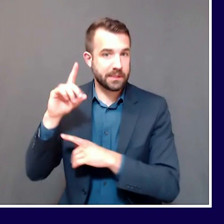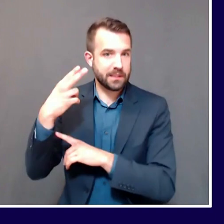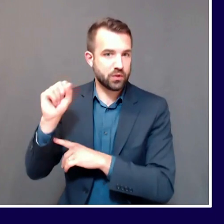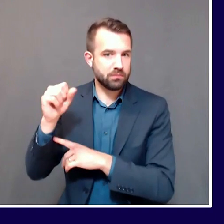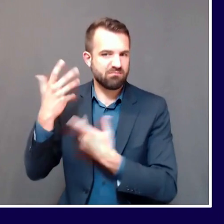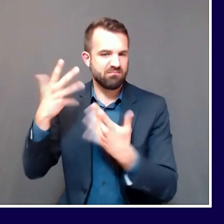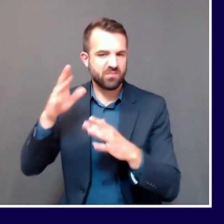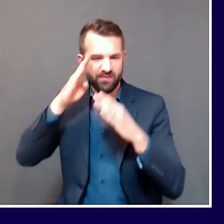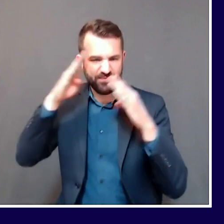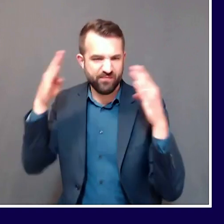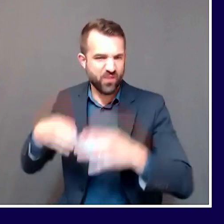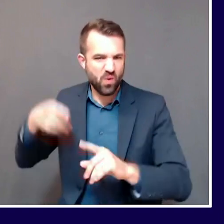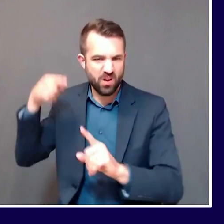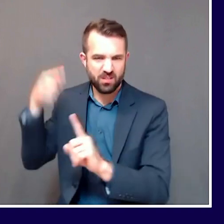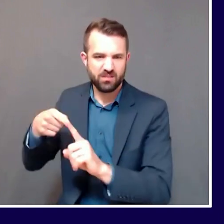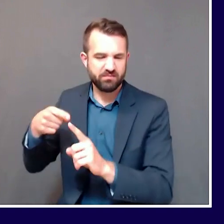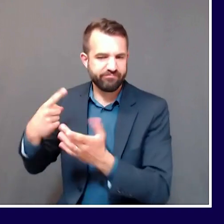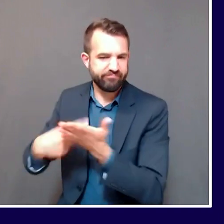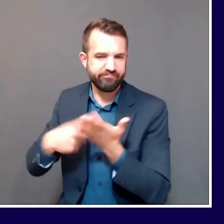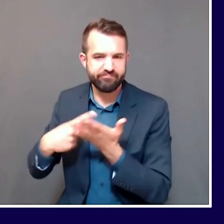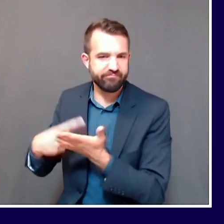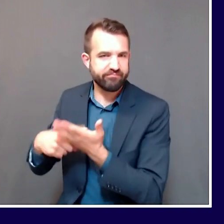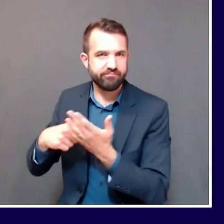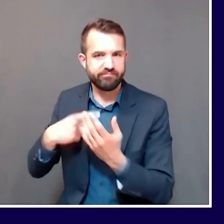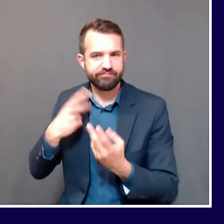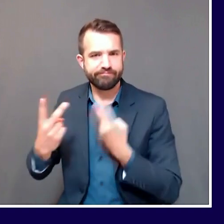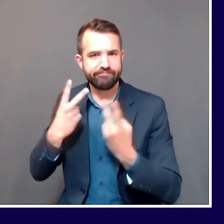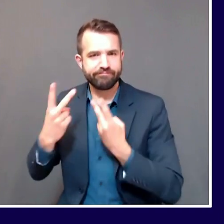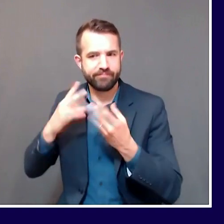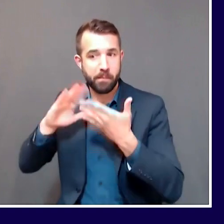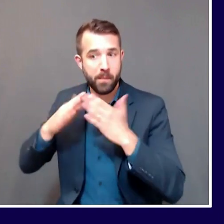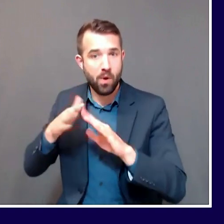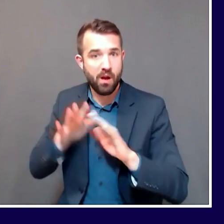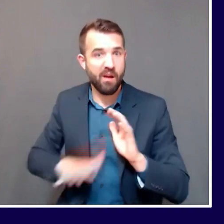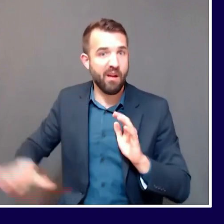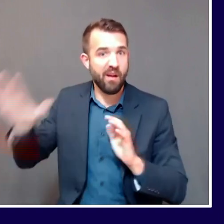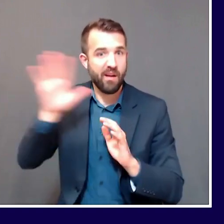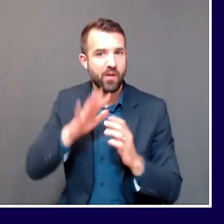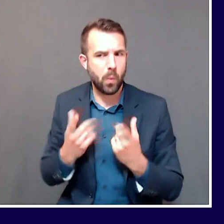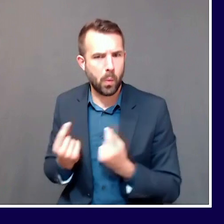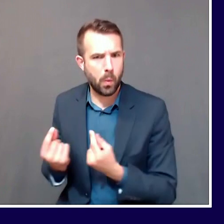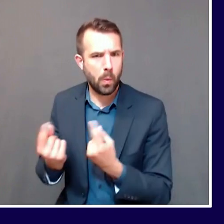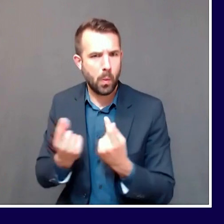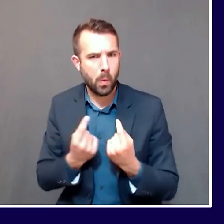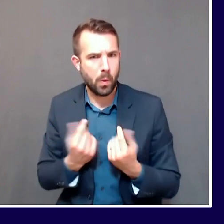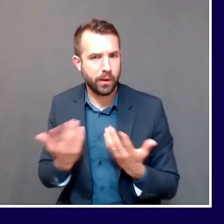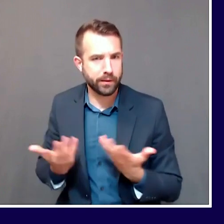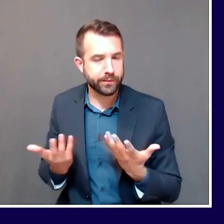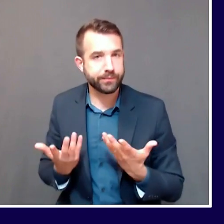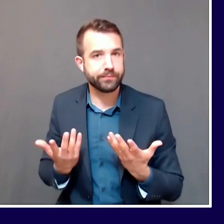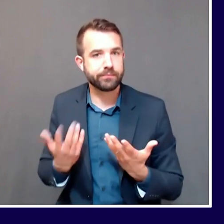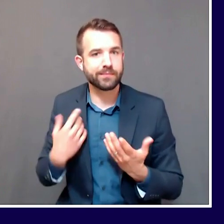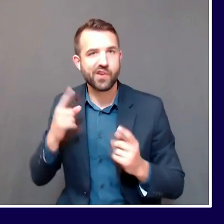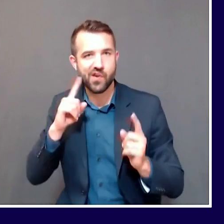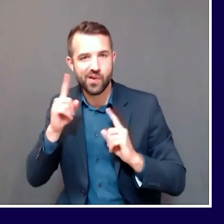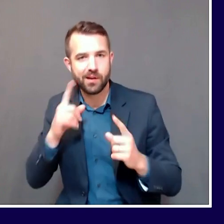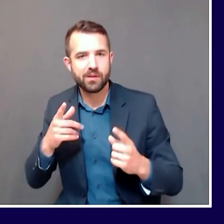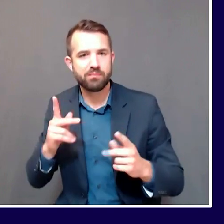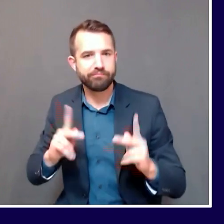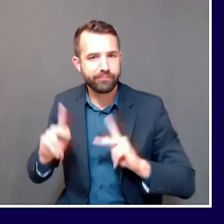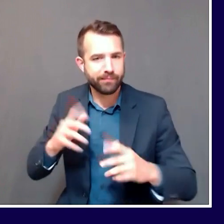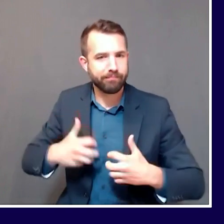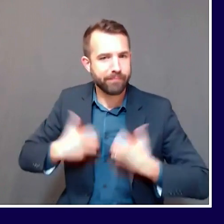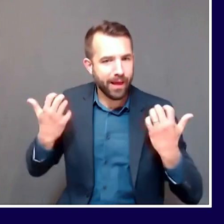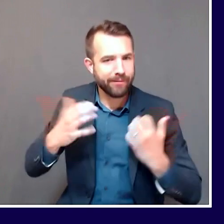what's going on the ground in our communities, hearing the anger and frustration, and frankly, concerns that racism may